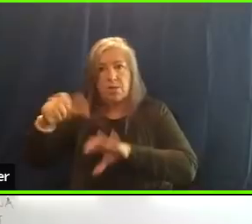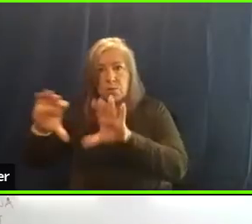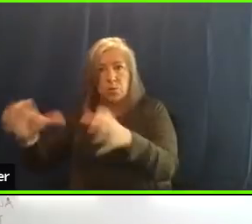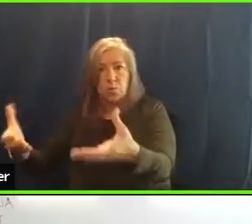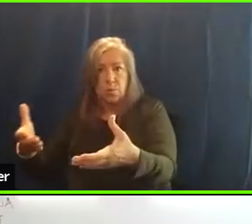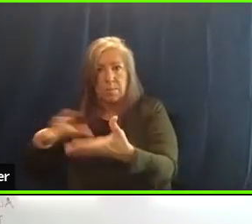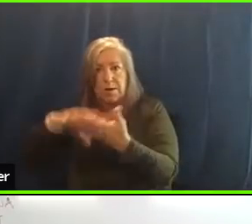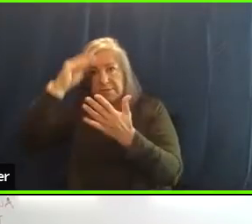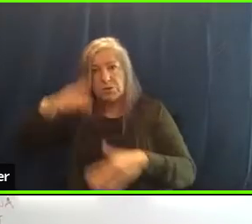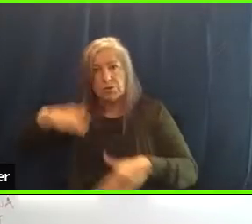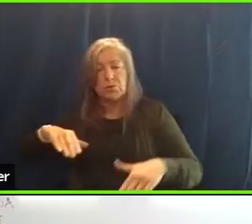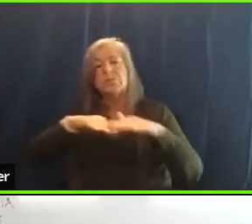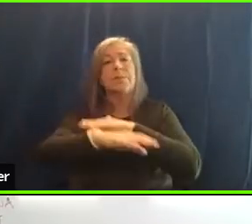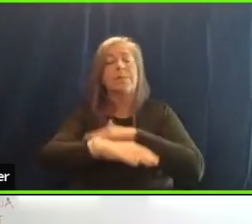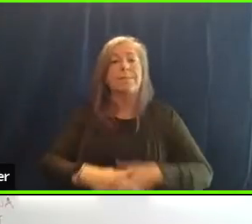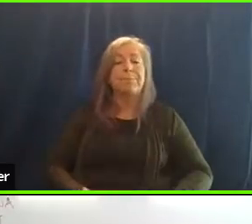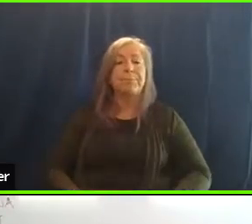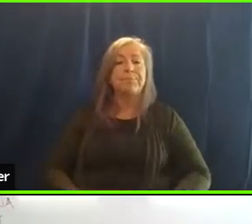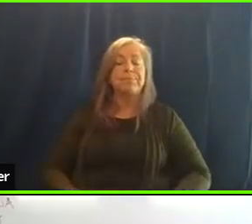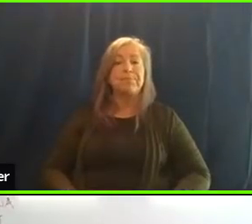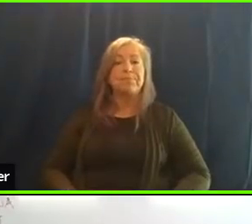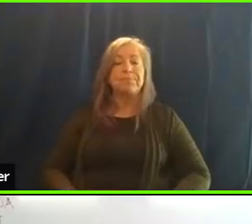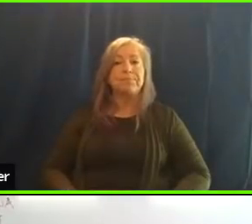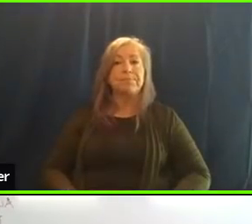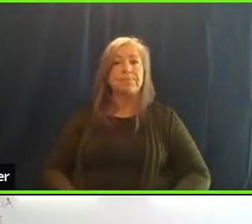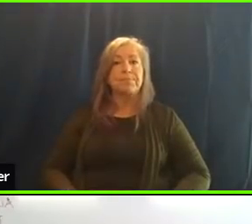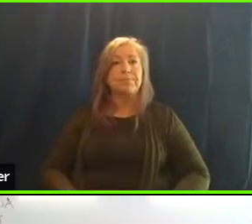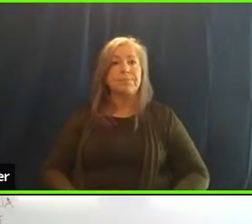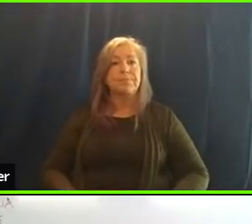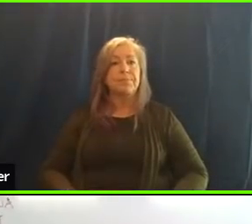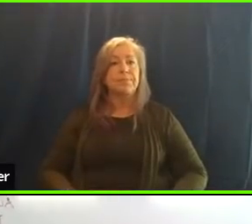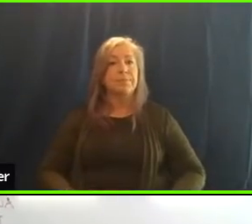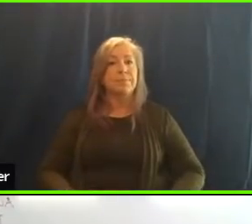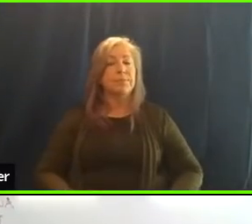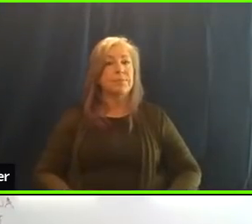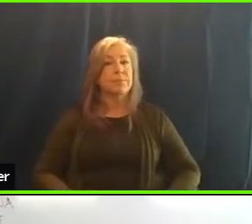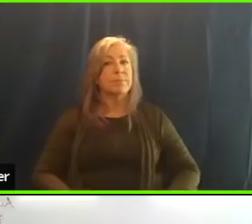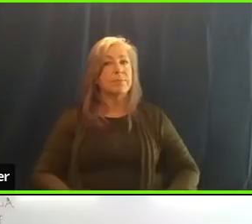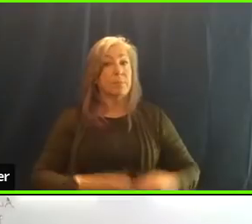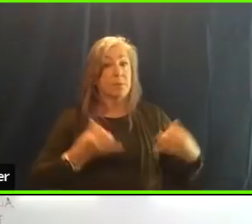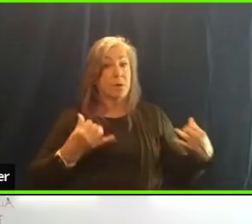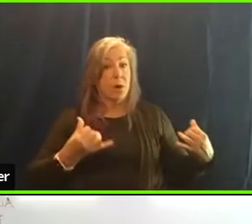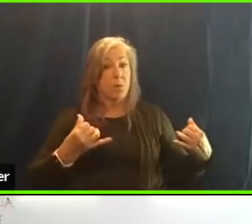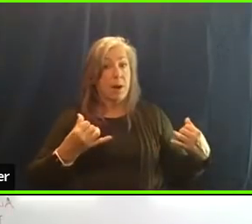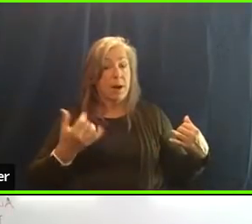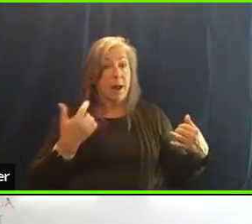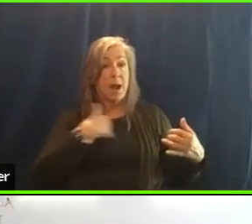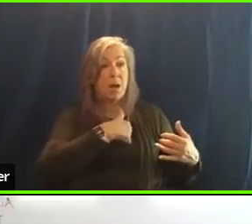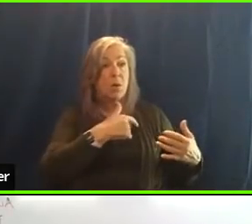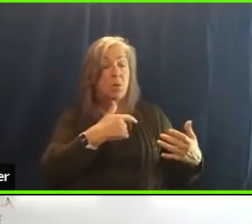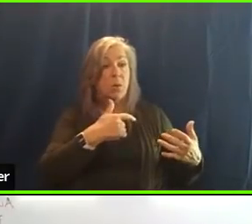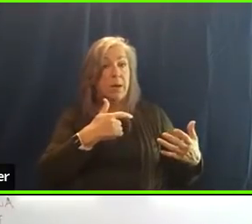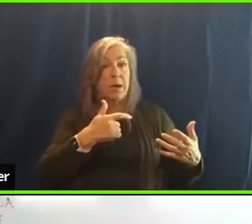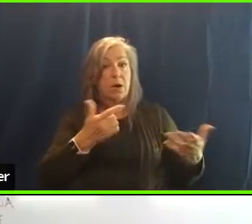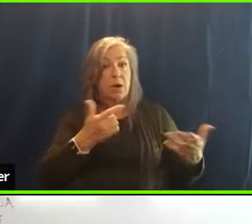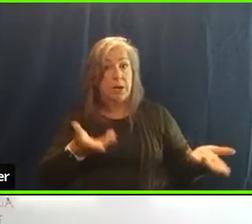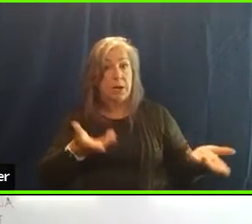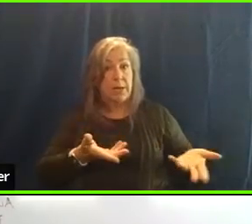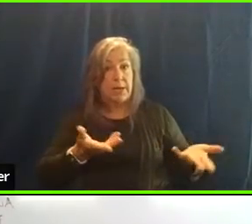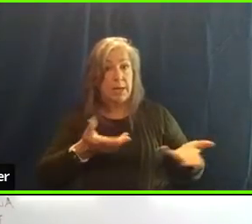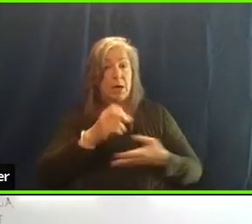we're currently in Spokane, not at a place recommended by the Department of Health that we